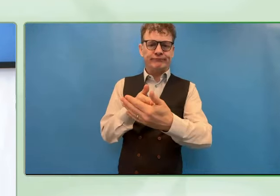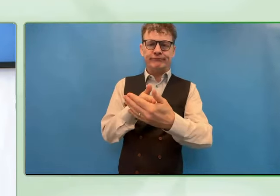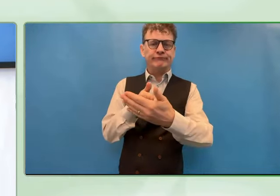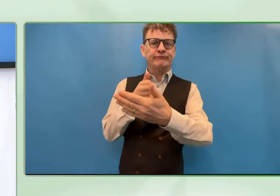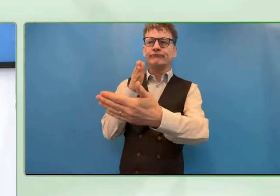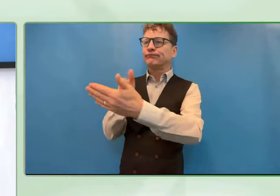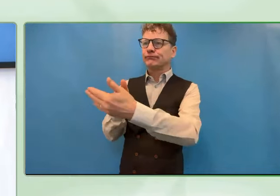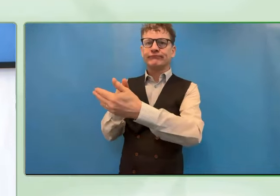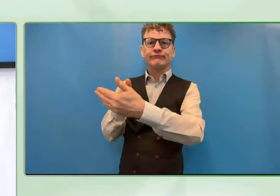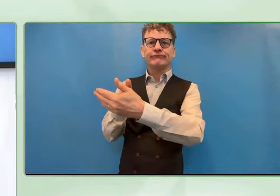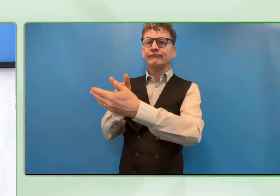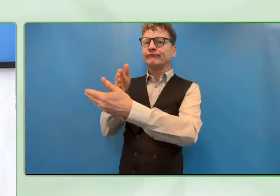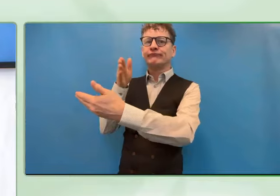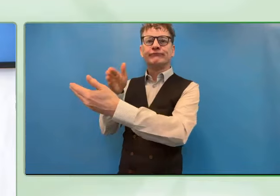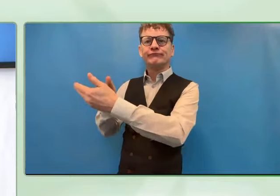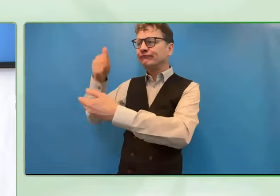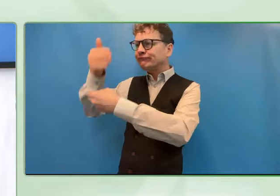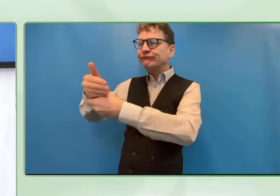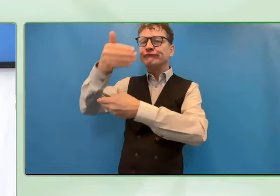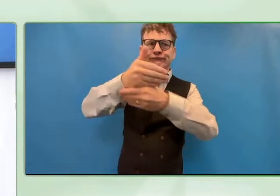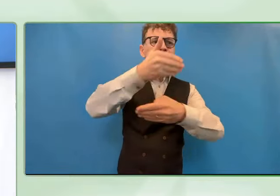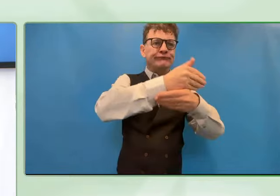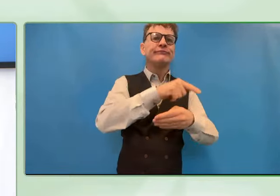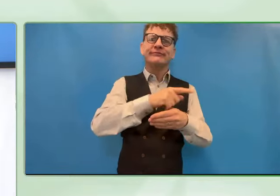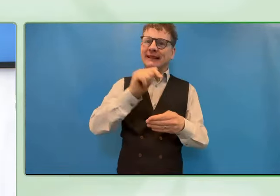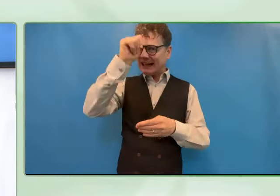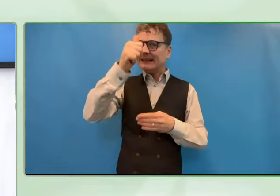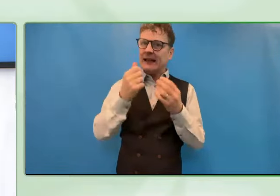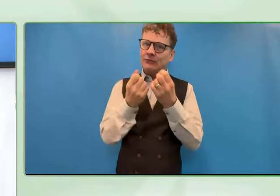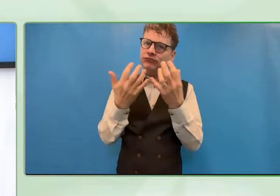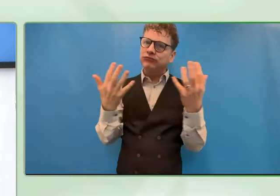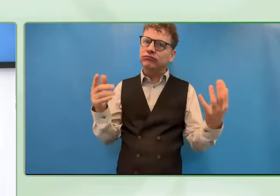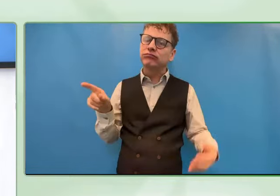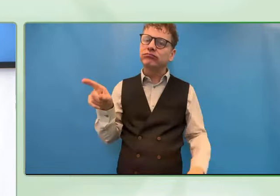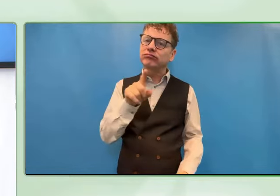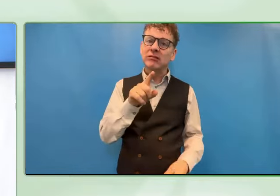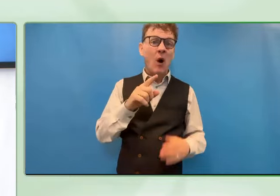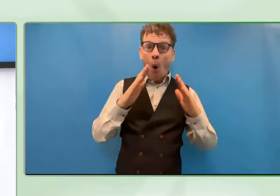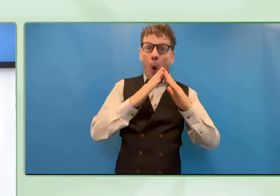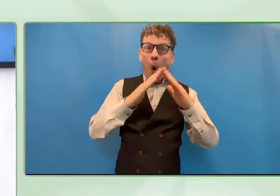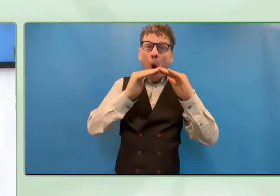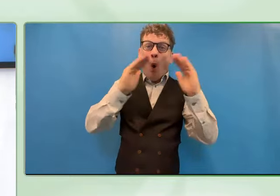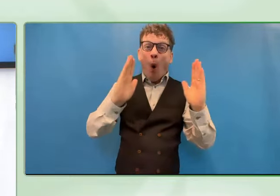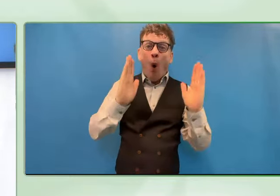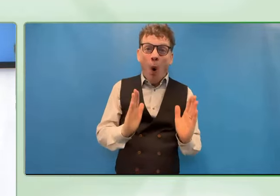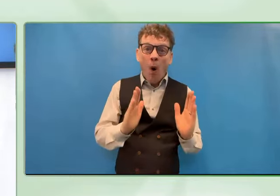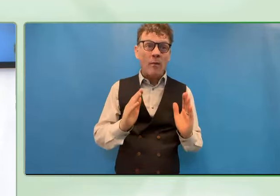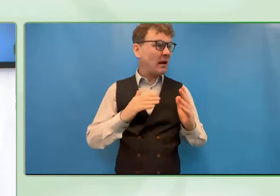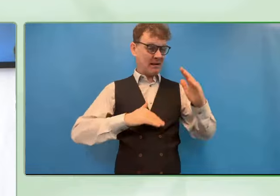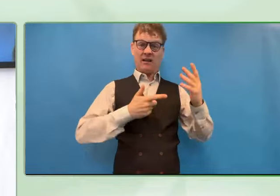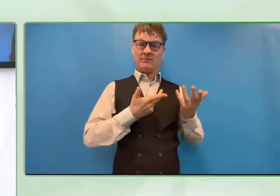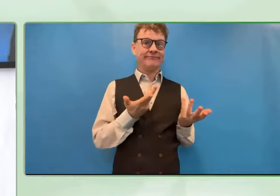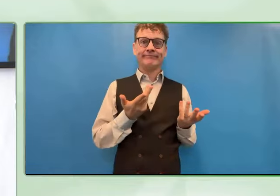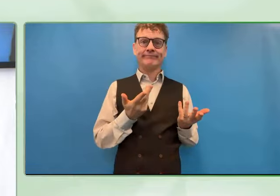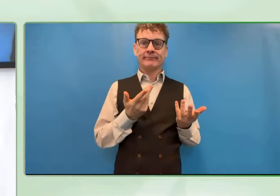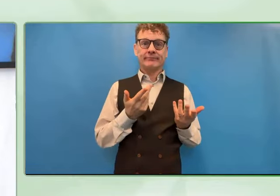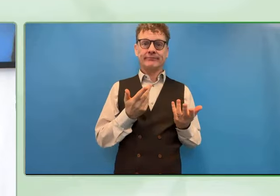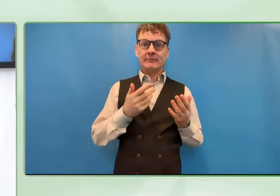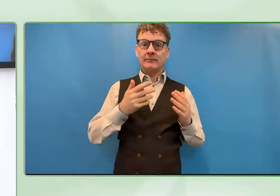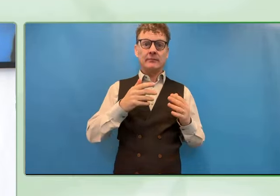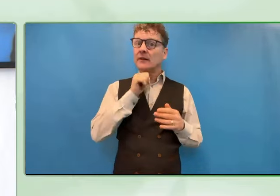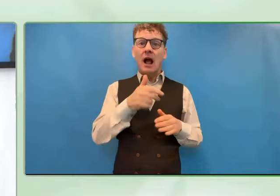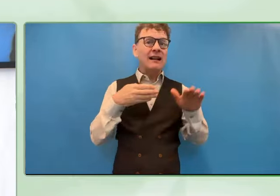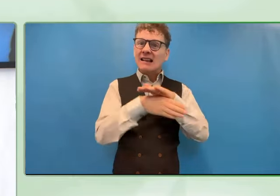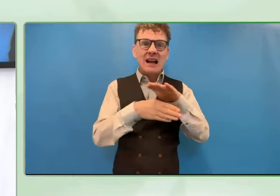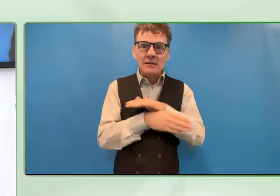inaccessibility is very large in India, and I started right from our homes. The building that I stay in does not have an accessible entrance. The public transport